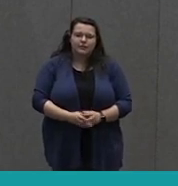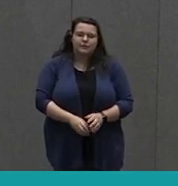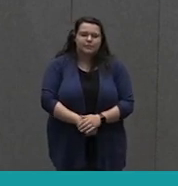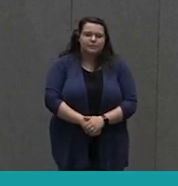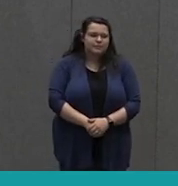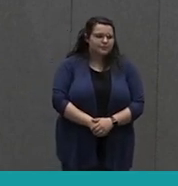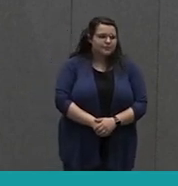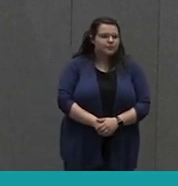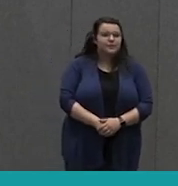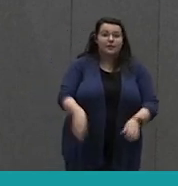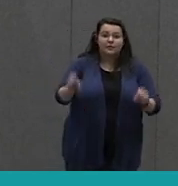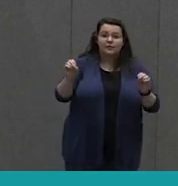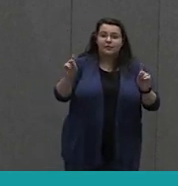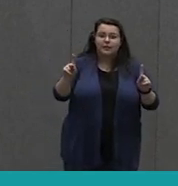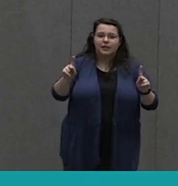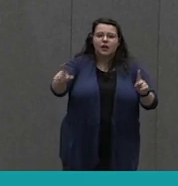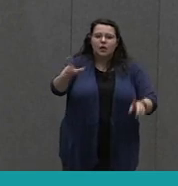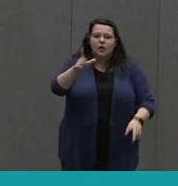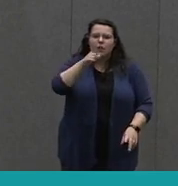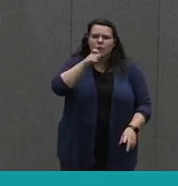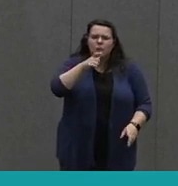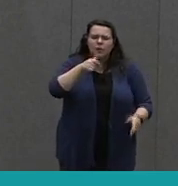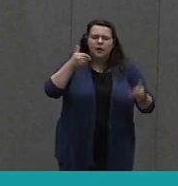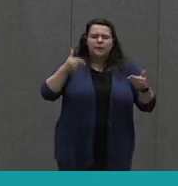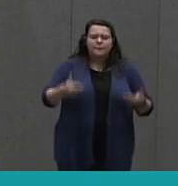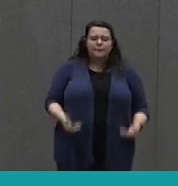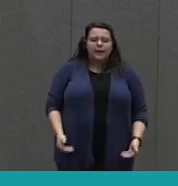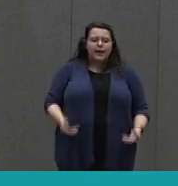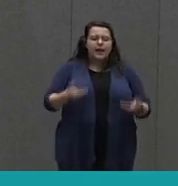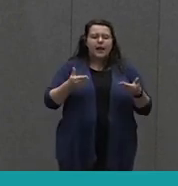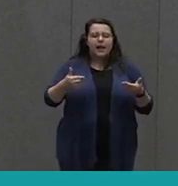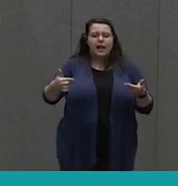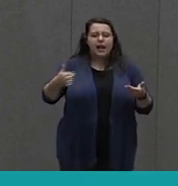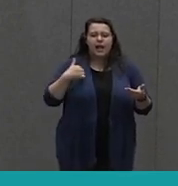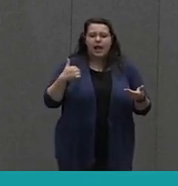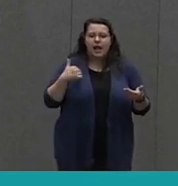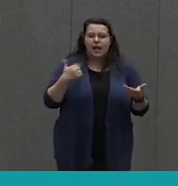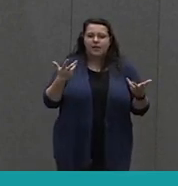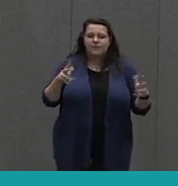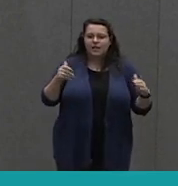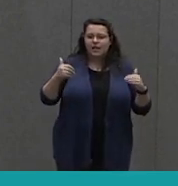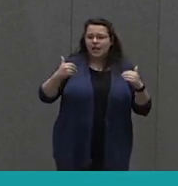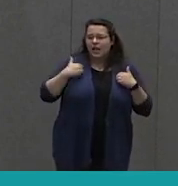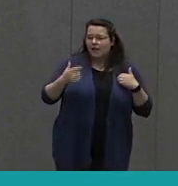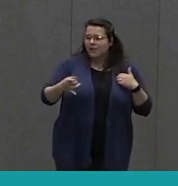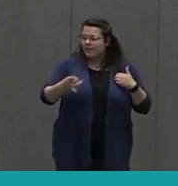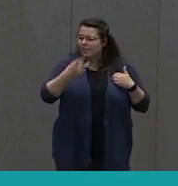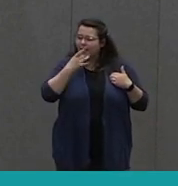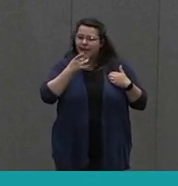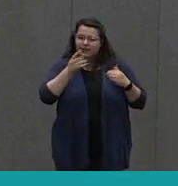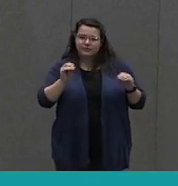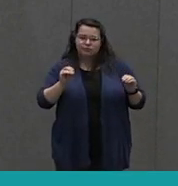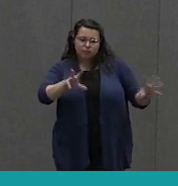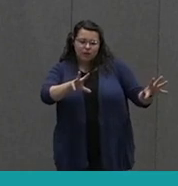Push the trash and mash the trash and